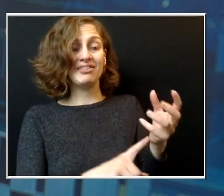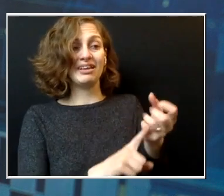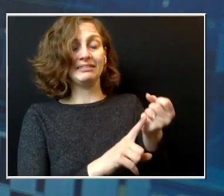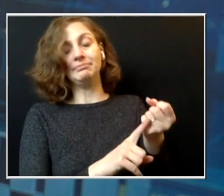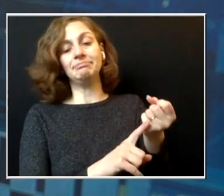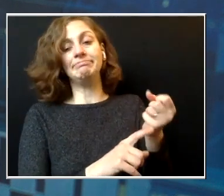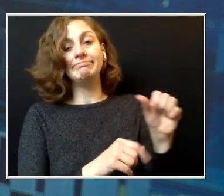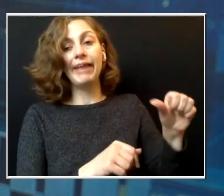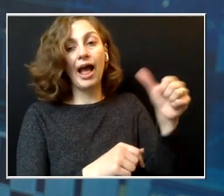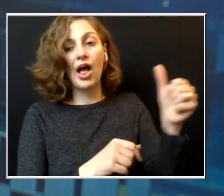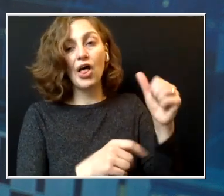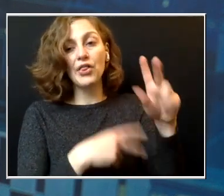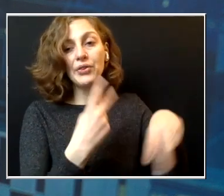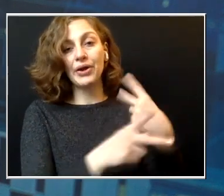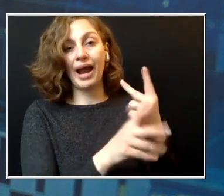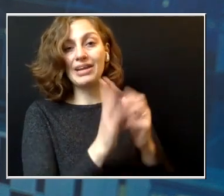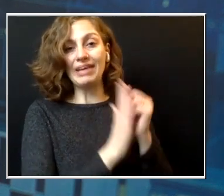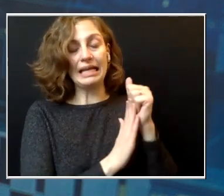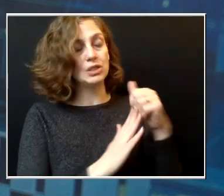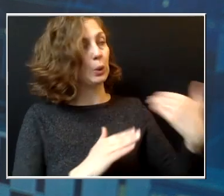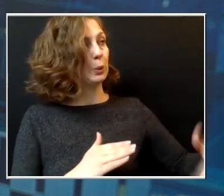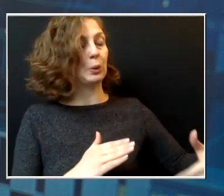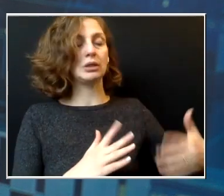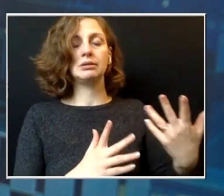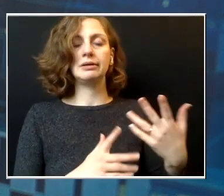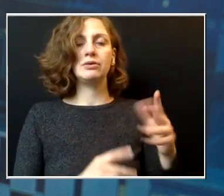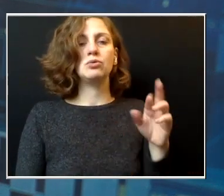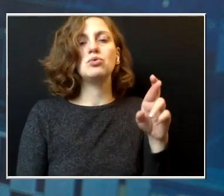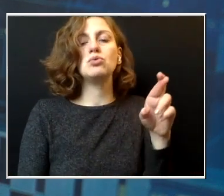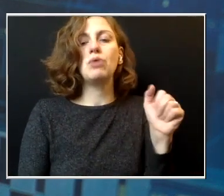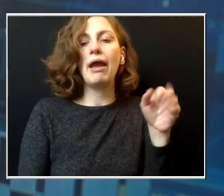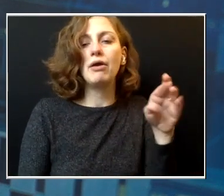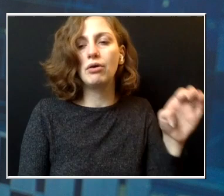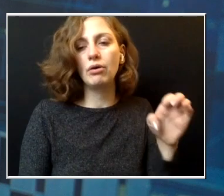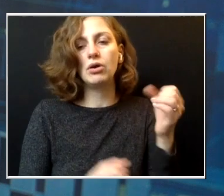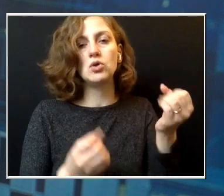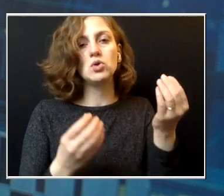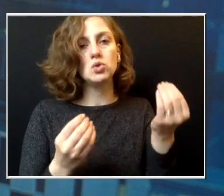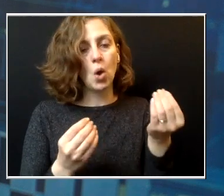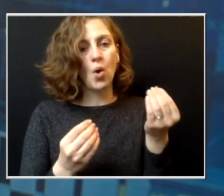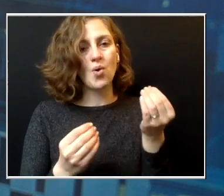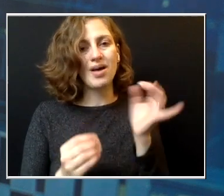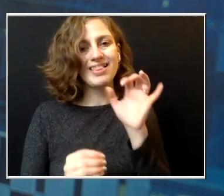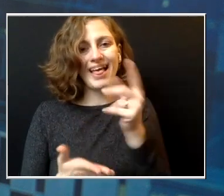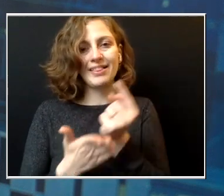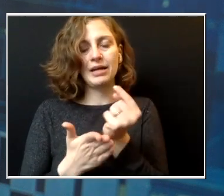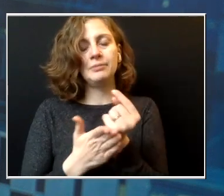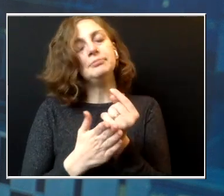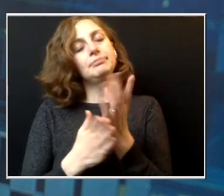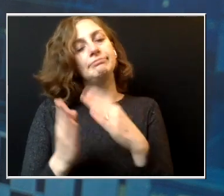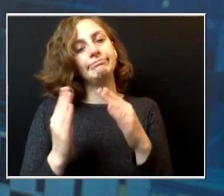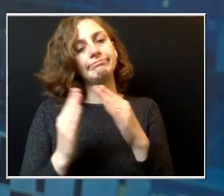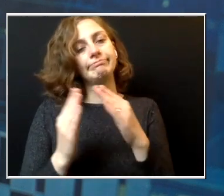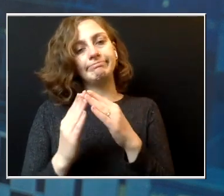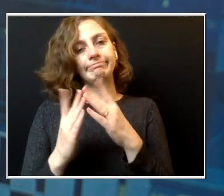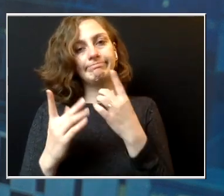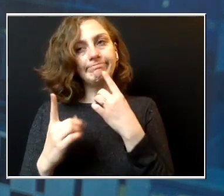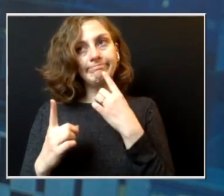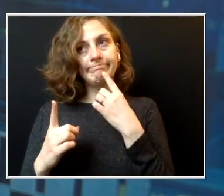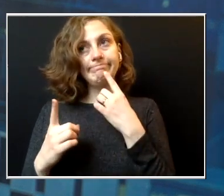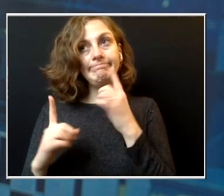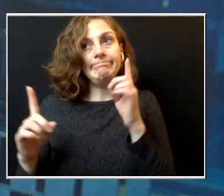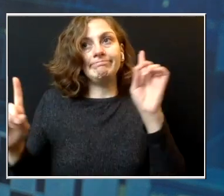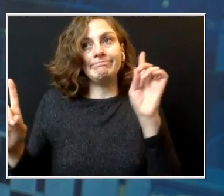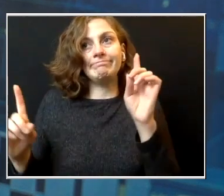people are going to normally make. But we also see that same kind of thing can happen anytime you have to take severe chemotherapy. Sometimes that can